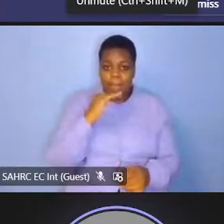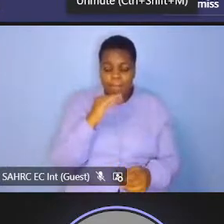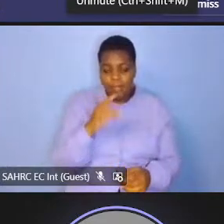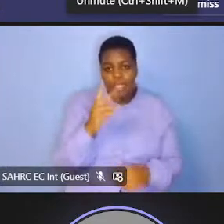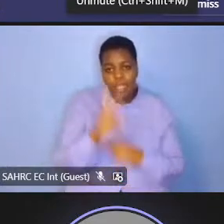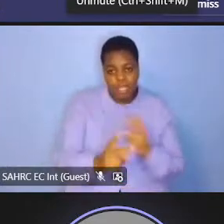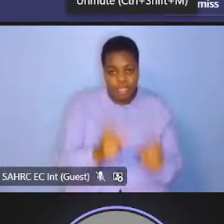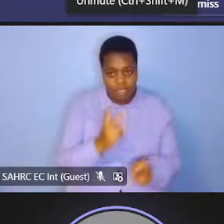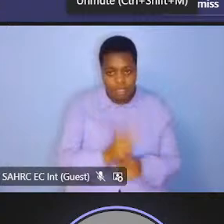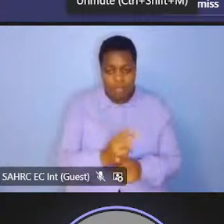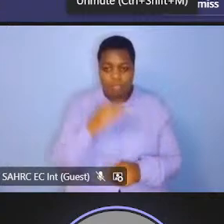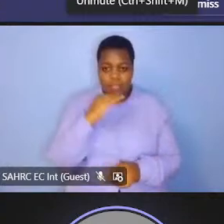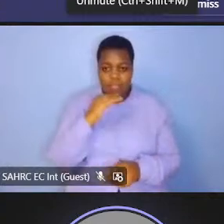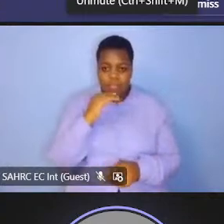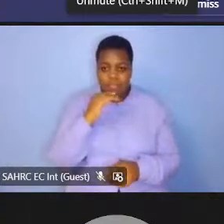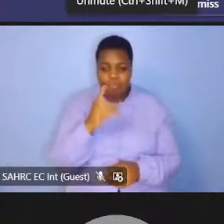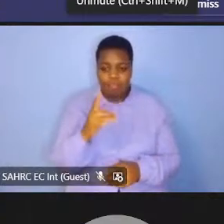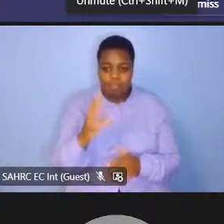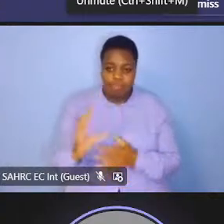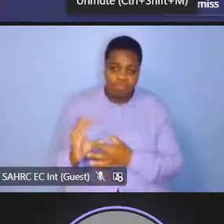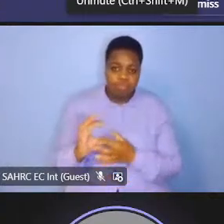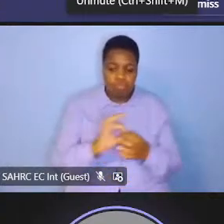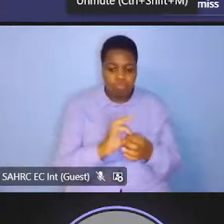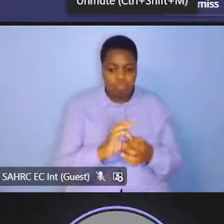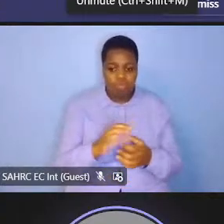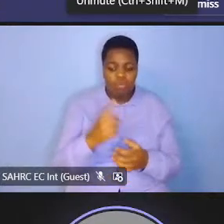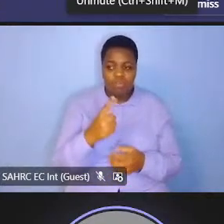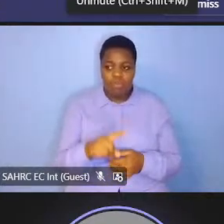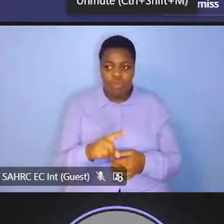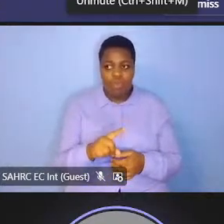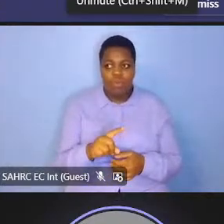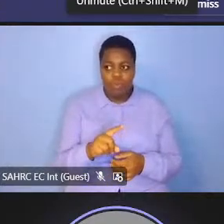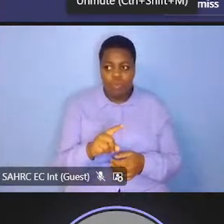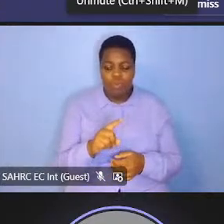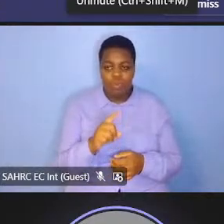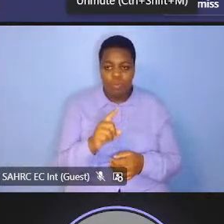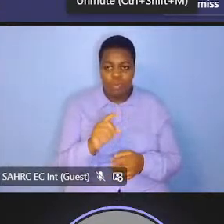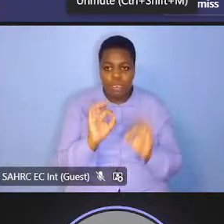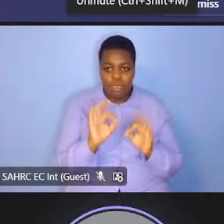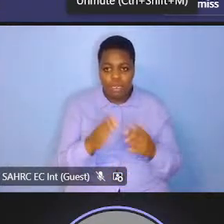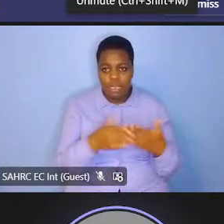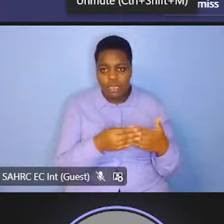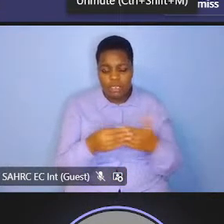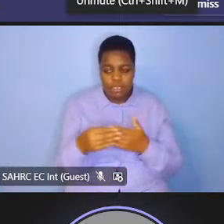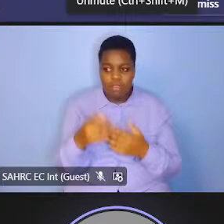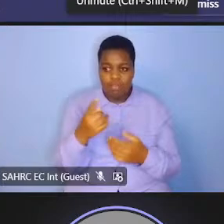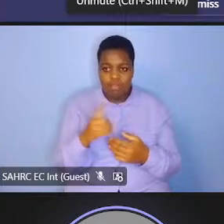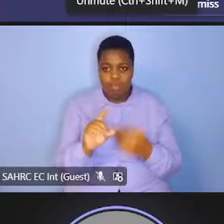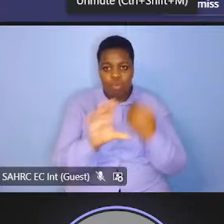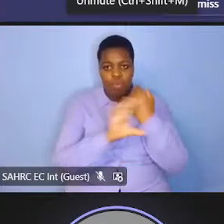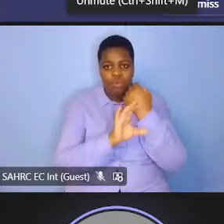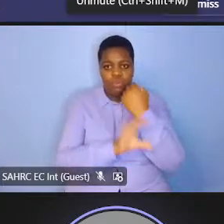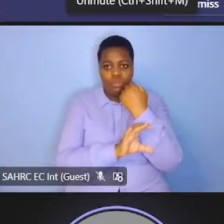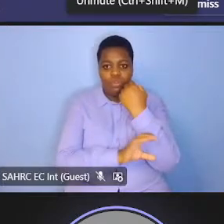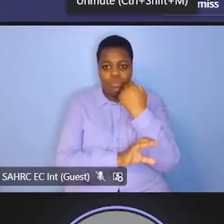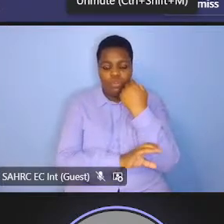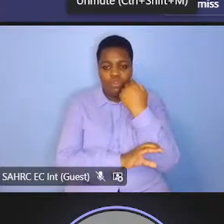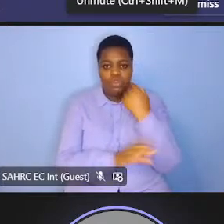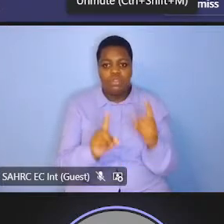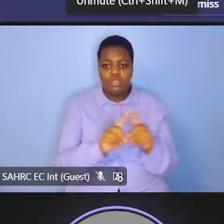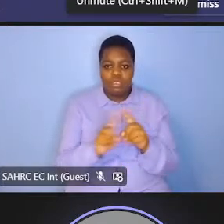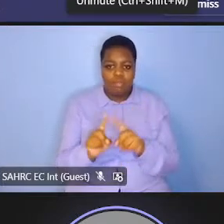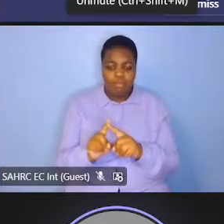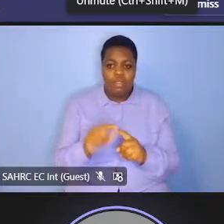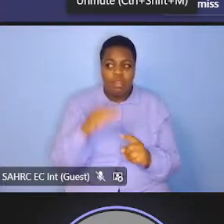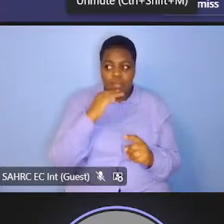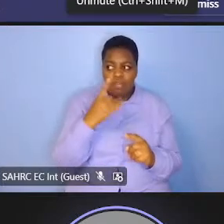are acting in contrary to the rights that are enshrined in the Constitution as well in the Pepuda in terms